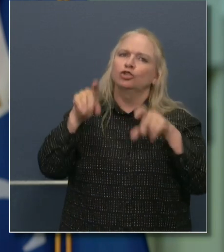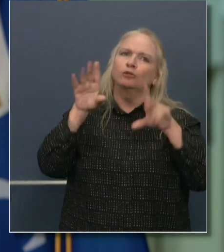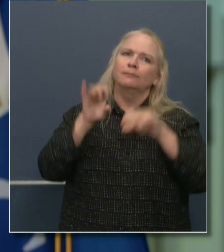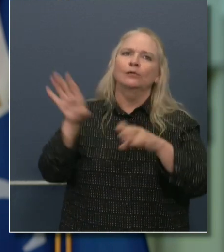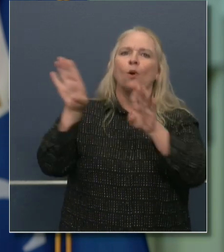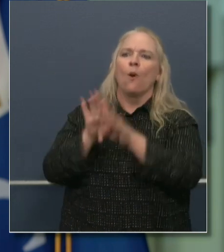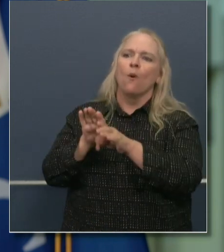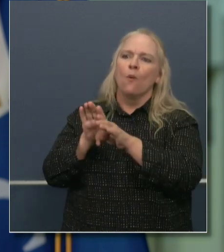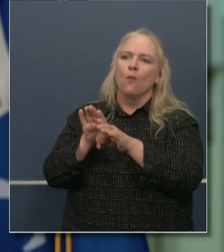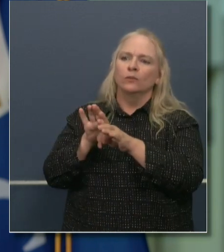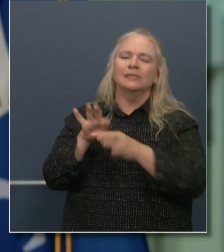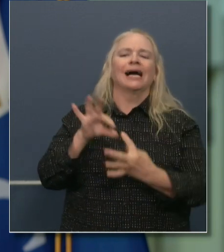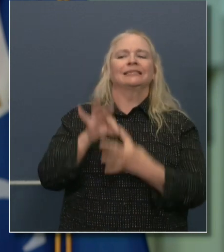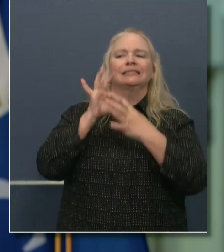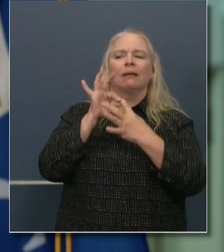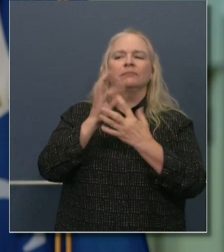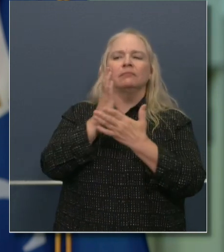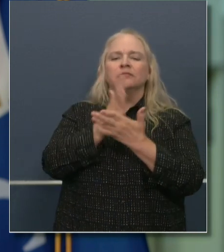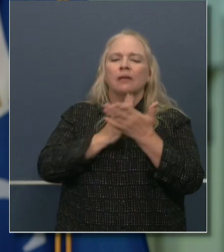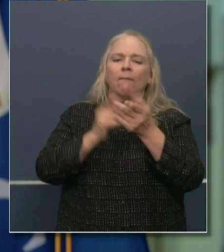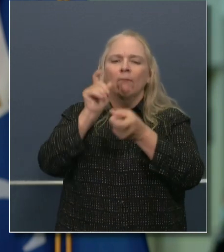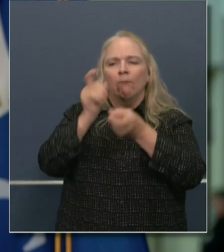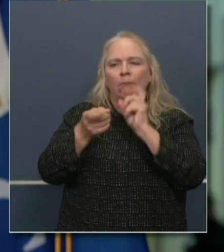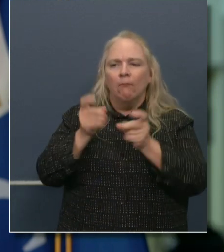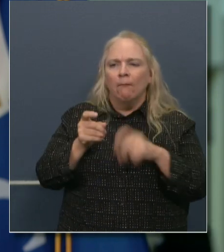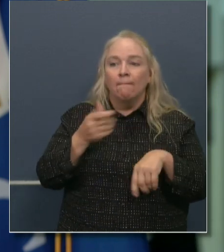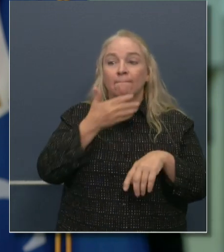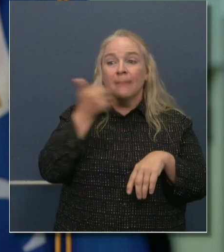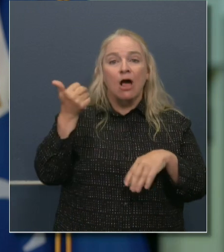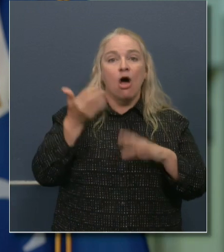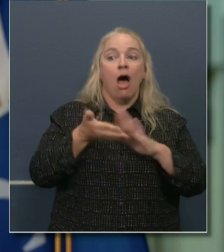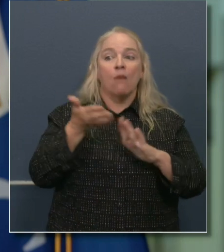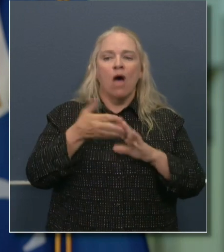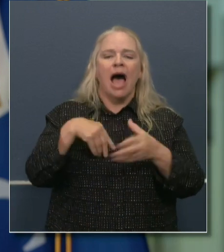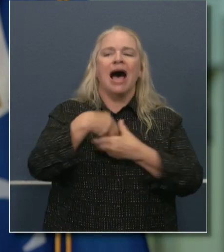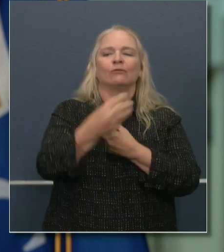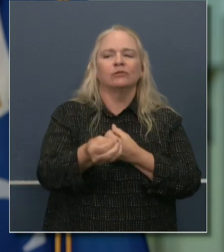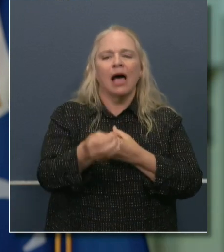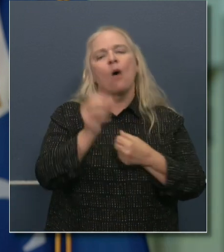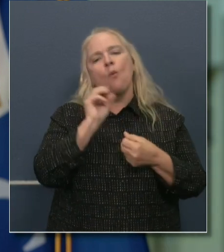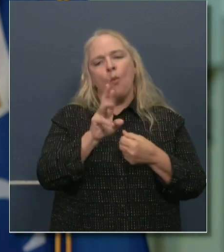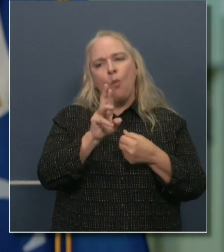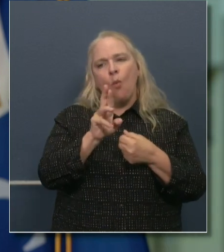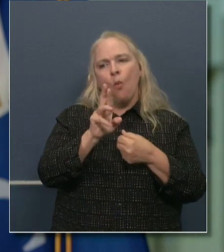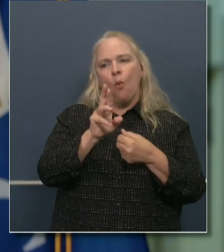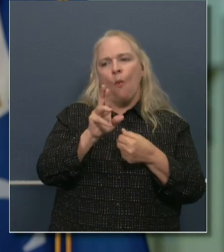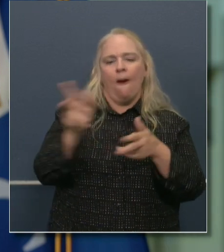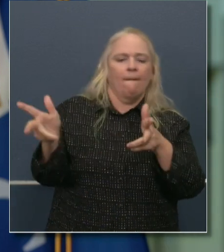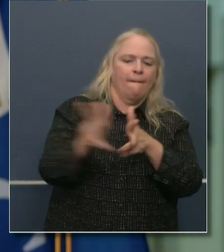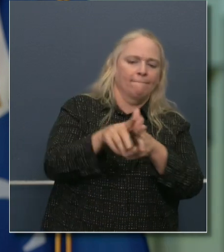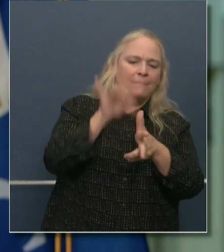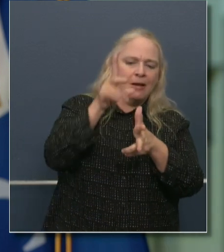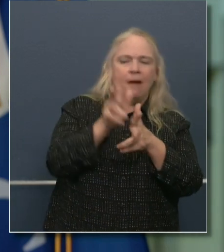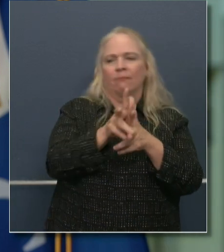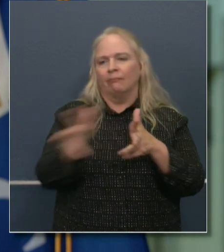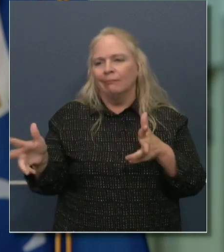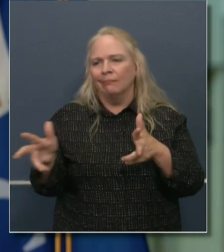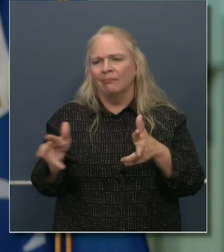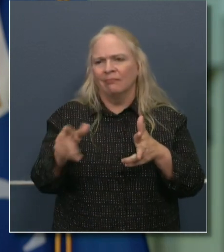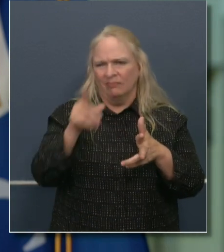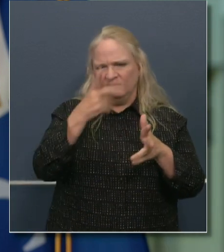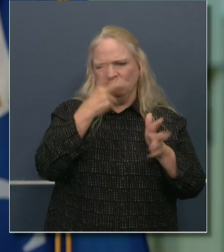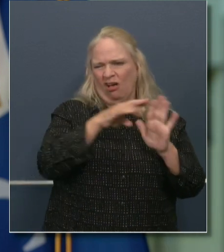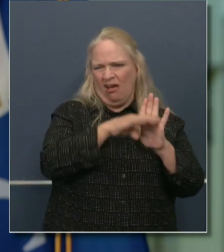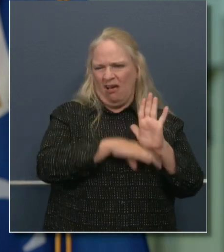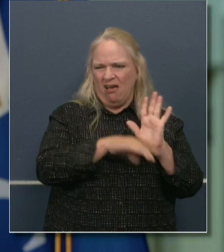they're modified. It says to operate outside or by pickup. This says fitness centers, worship services. Mm-hmm. The third thing listed